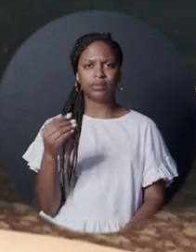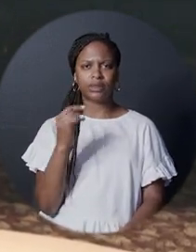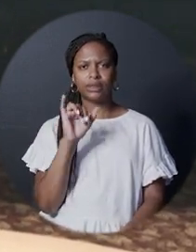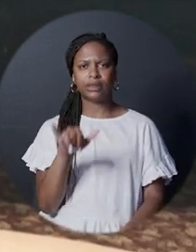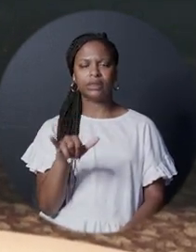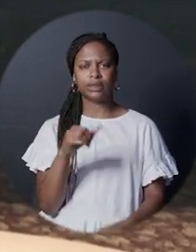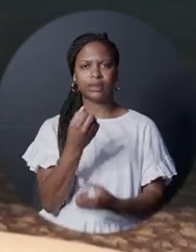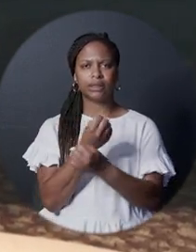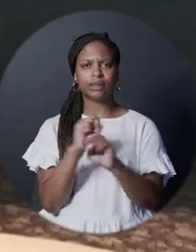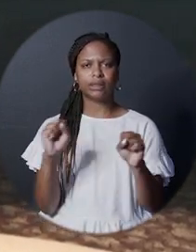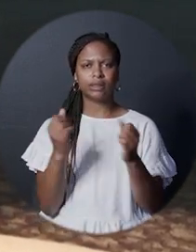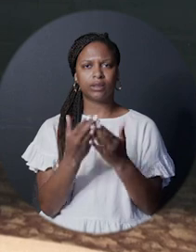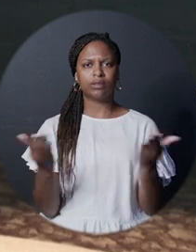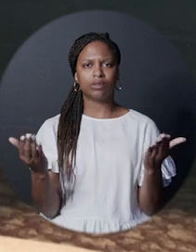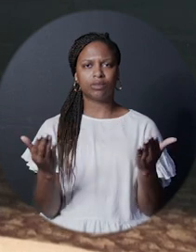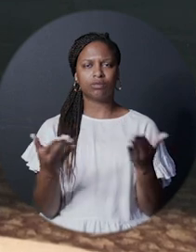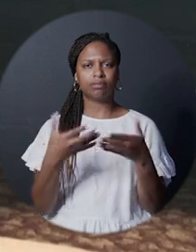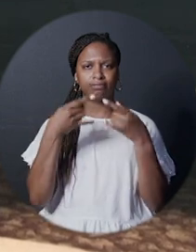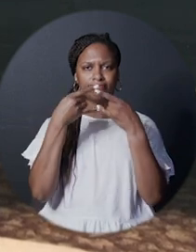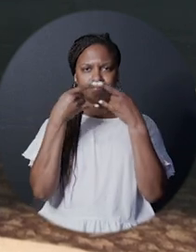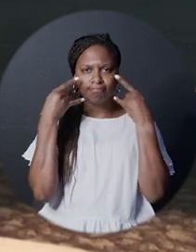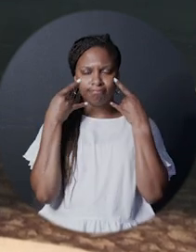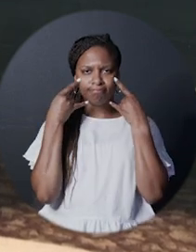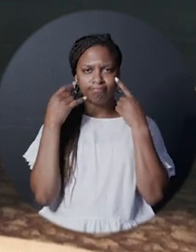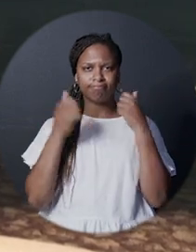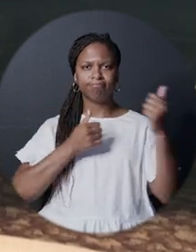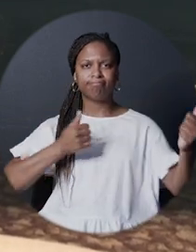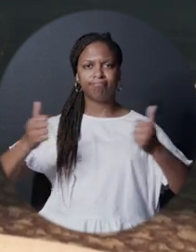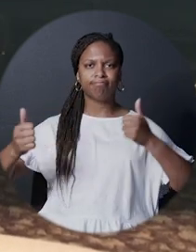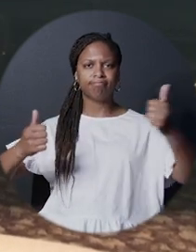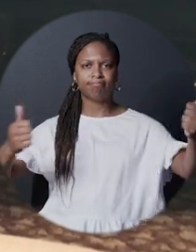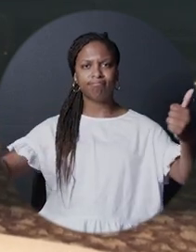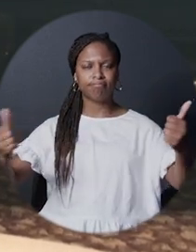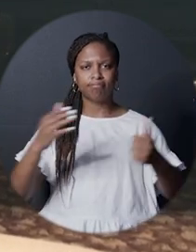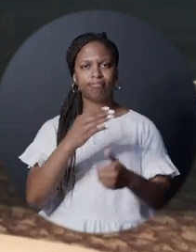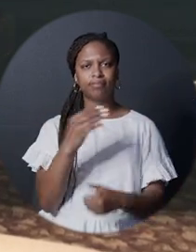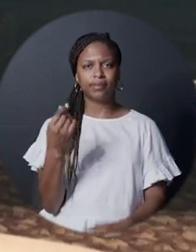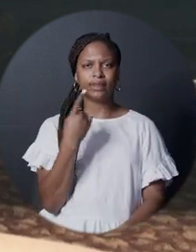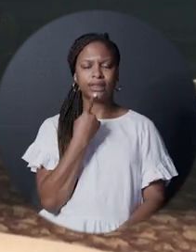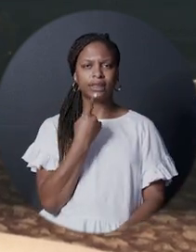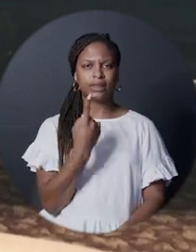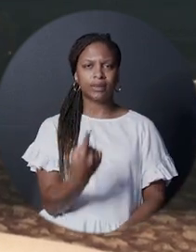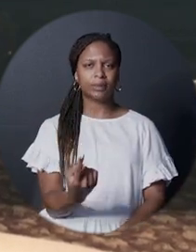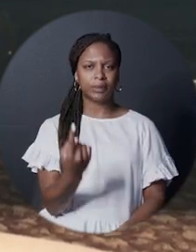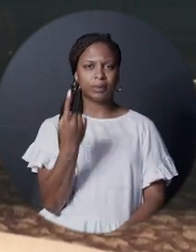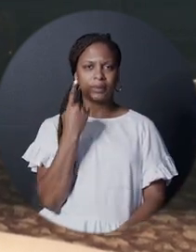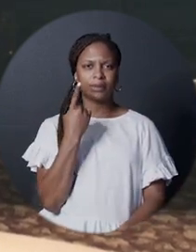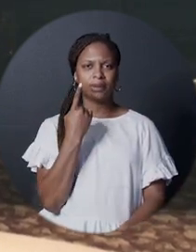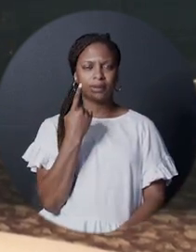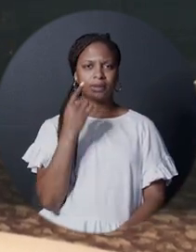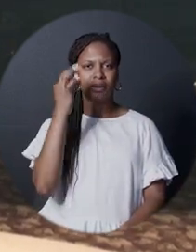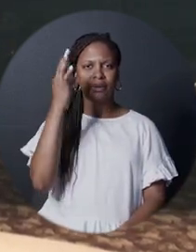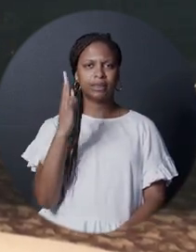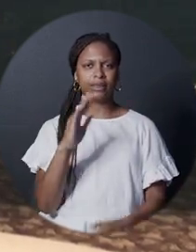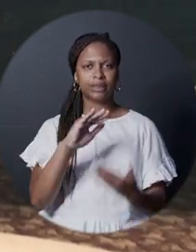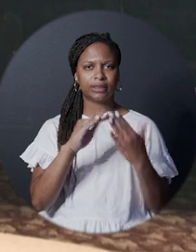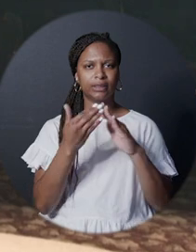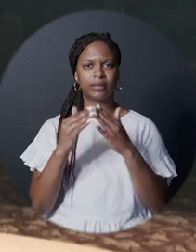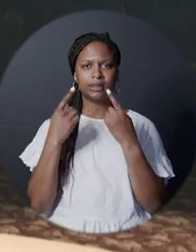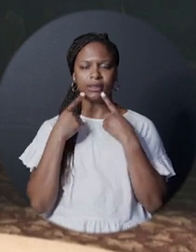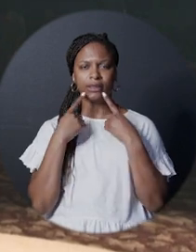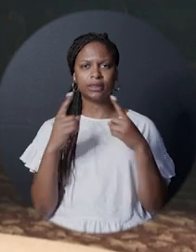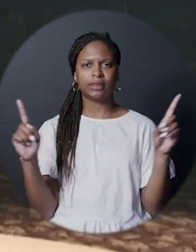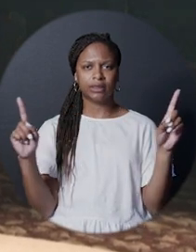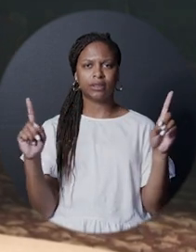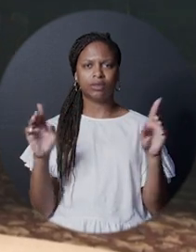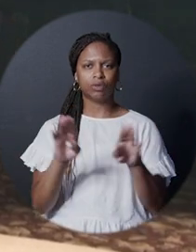and he's saying that's a safe thing as long as you're wearing masks and you're social distancing. And then he said one of our prominent